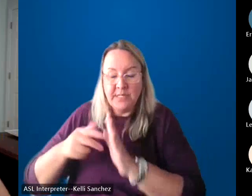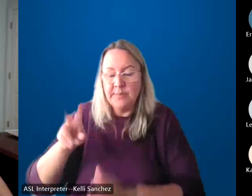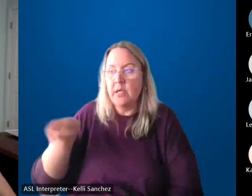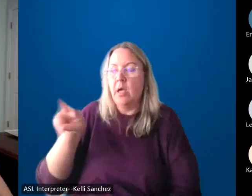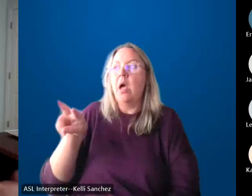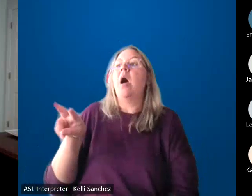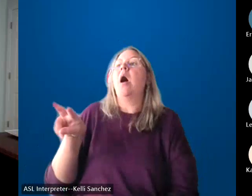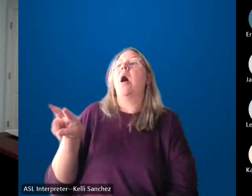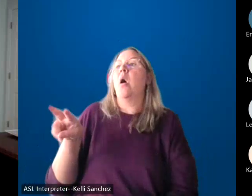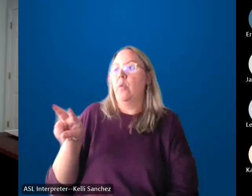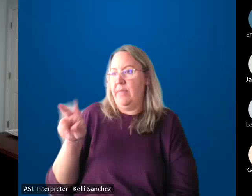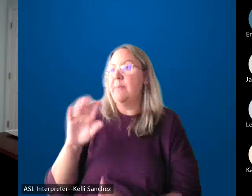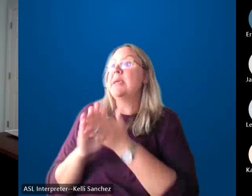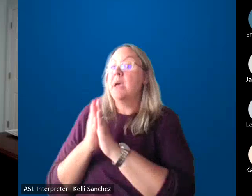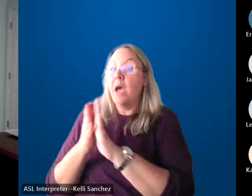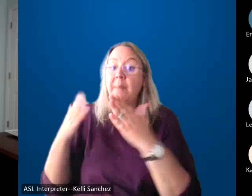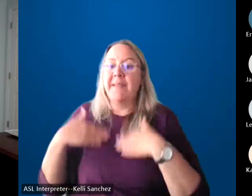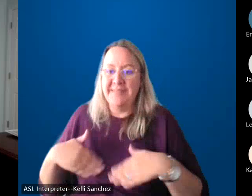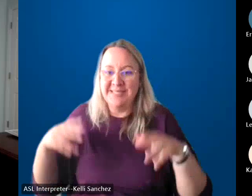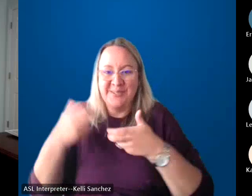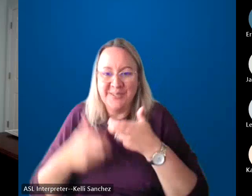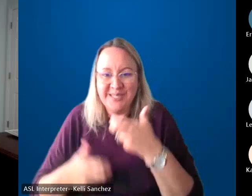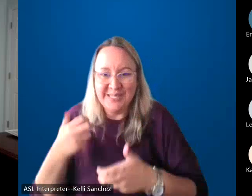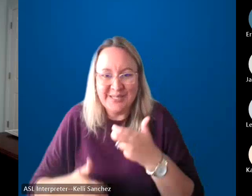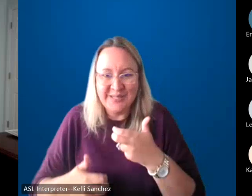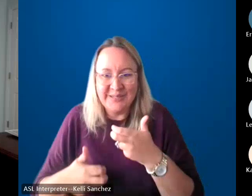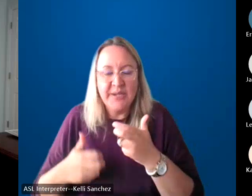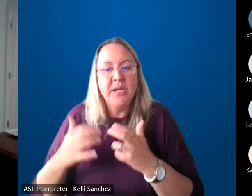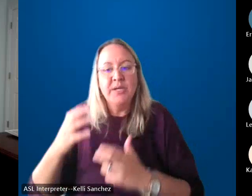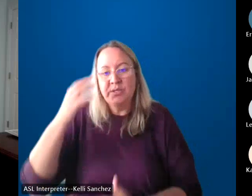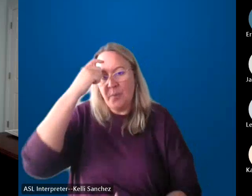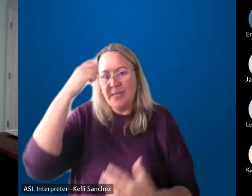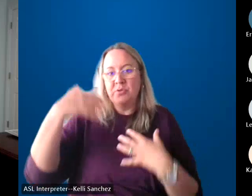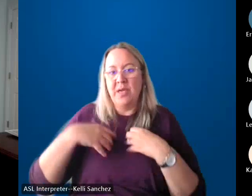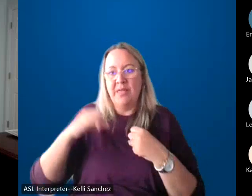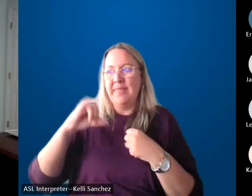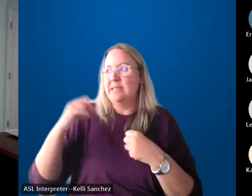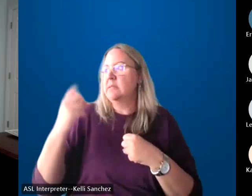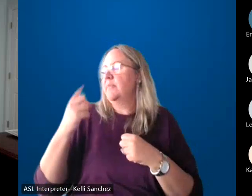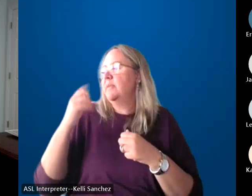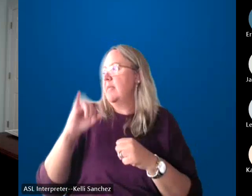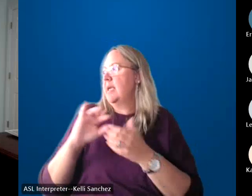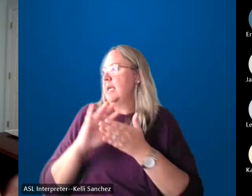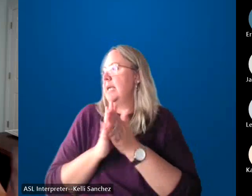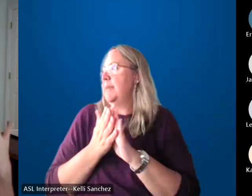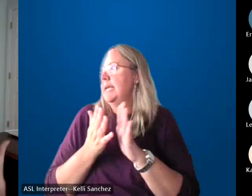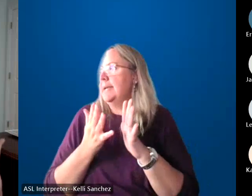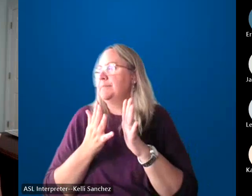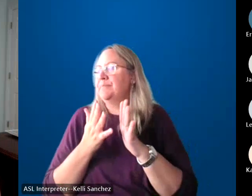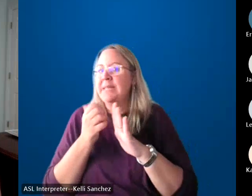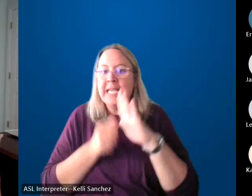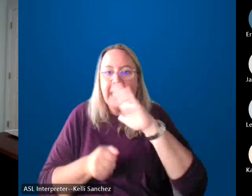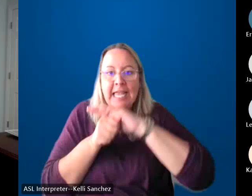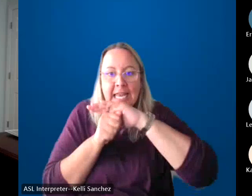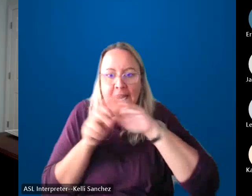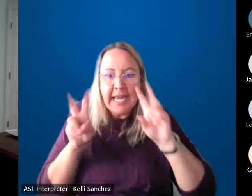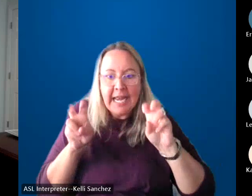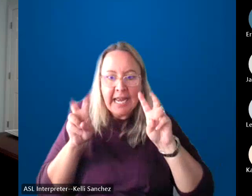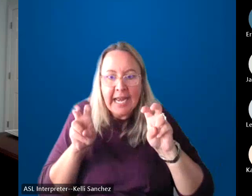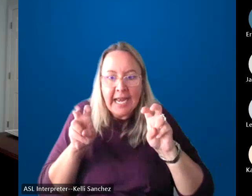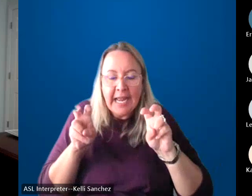very visible, right? We know that mental health is definitely something that can be sort of hidden and